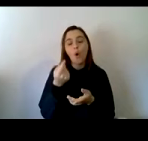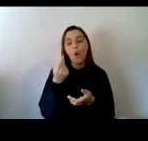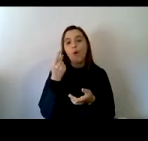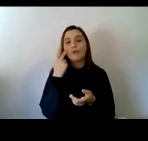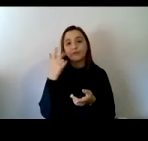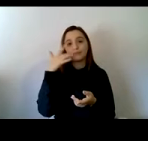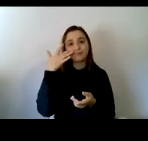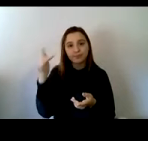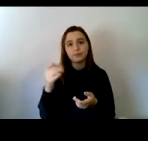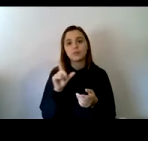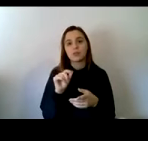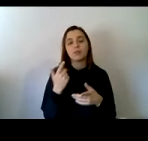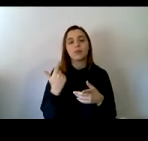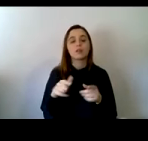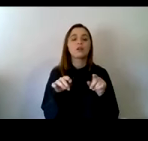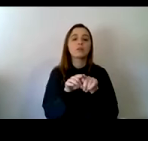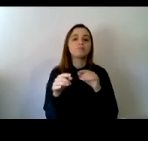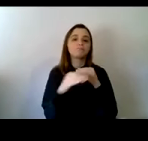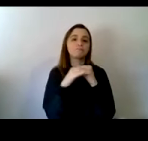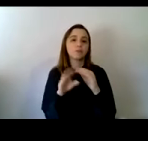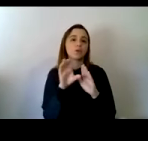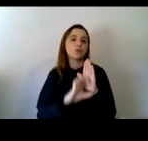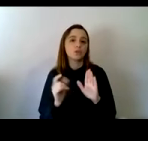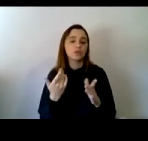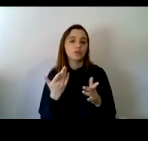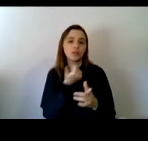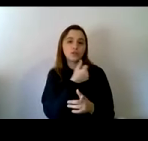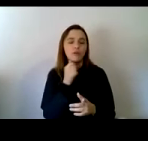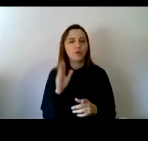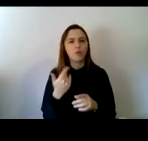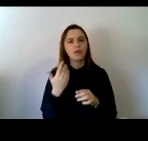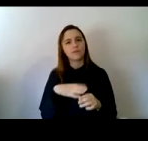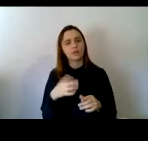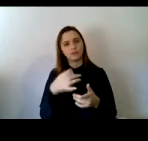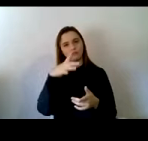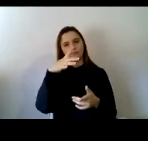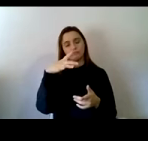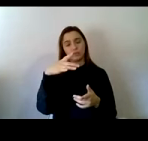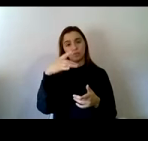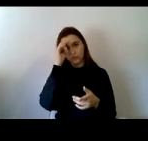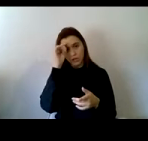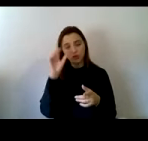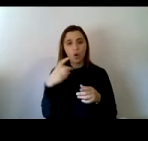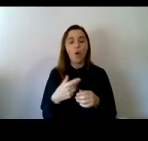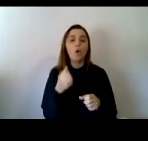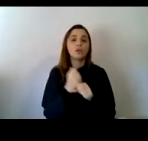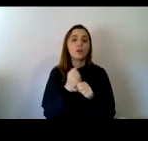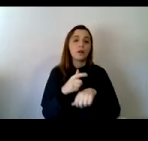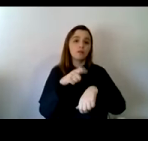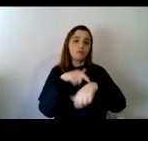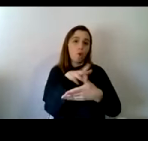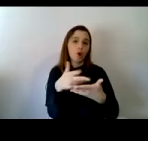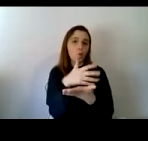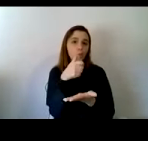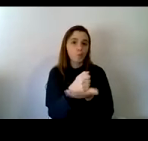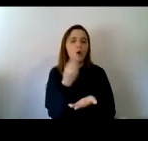conditions they are facing when they are trying to find an internship or a full-time job. The way I'm trying to help is to give advice and support to